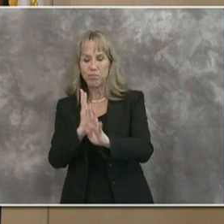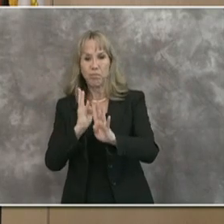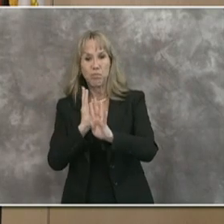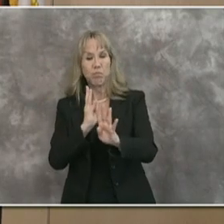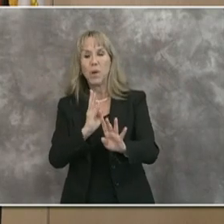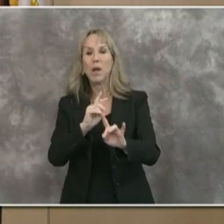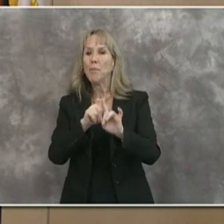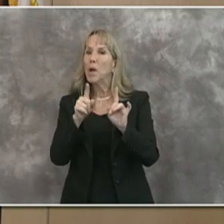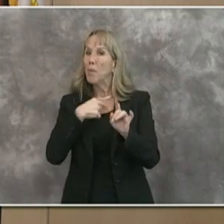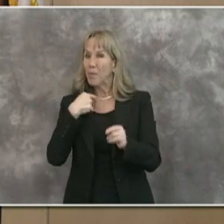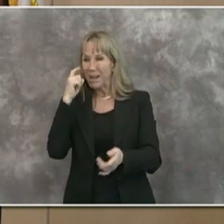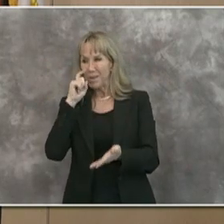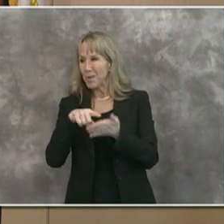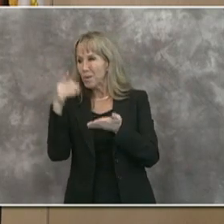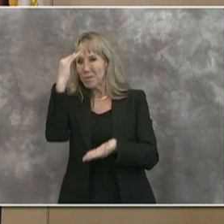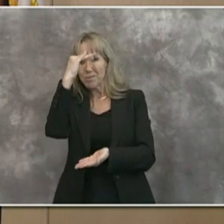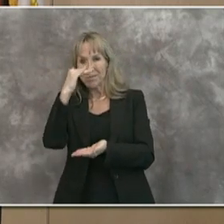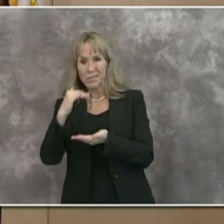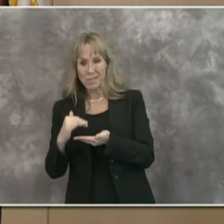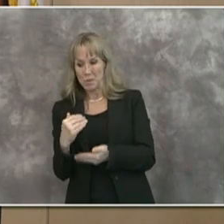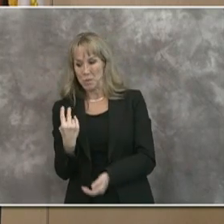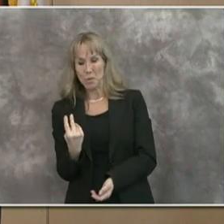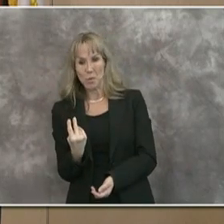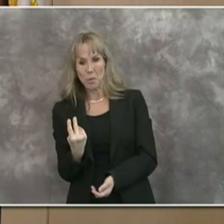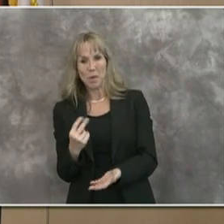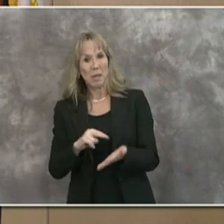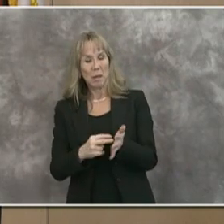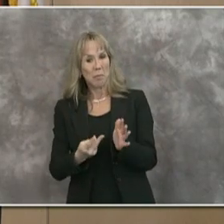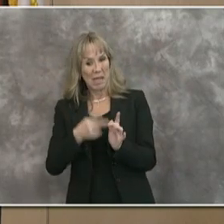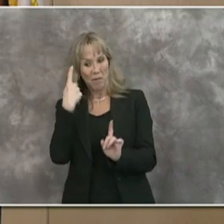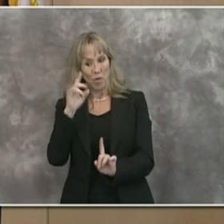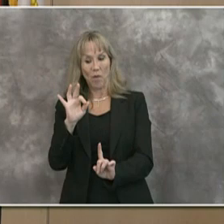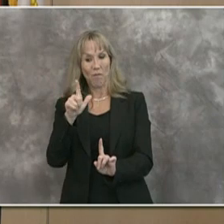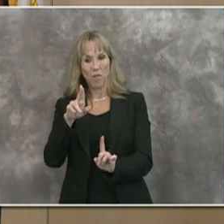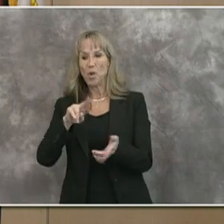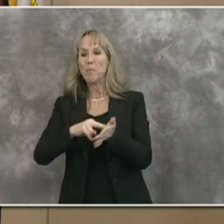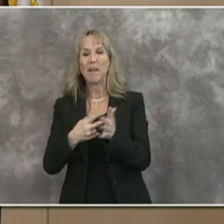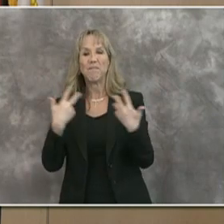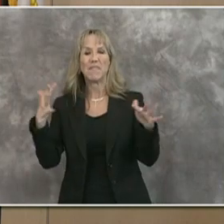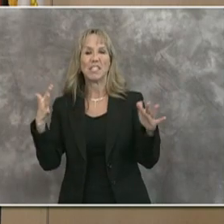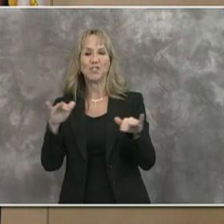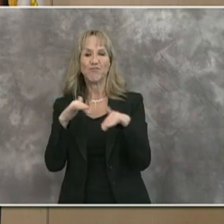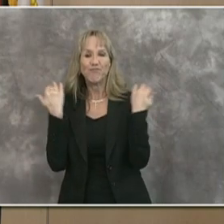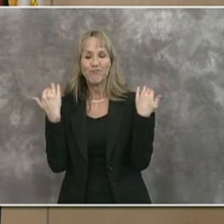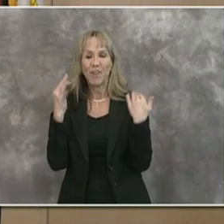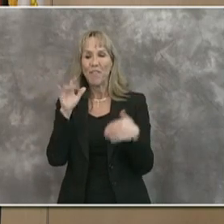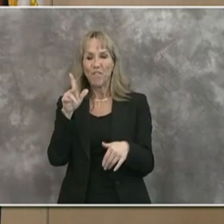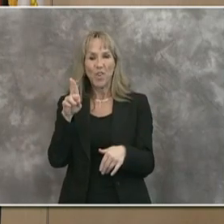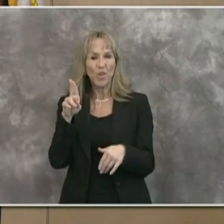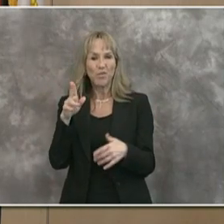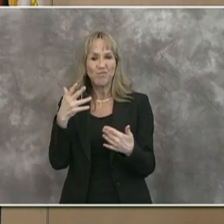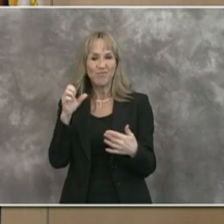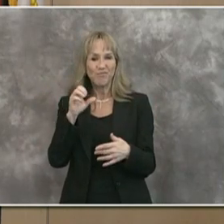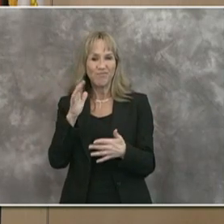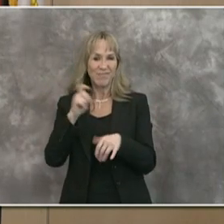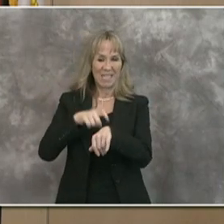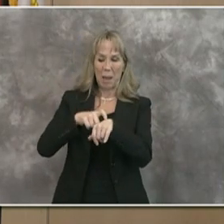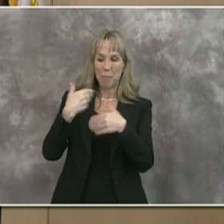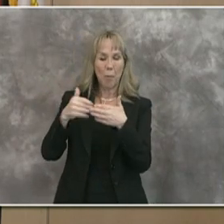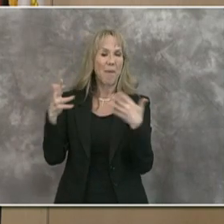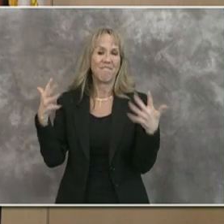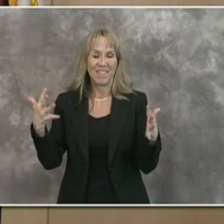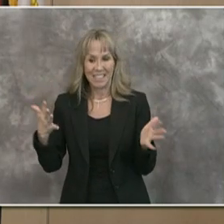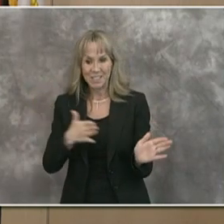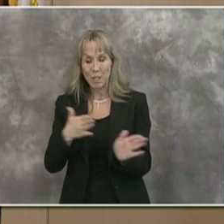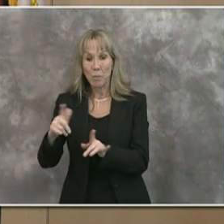to about 2, that usually means for influenza that the flu season is over. So we are at 2% of all